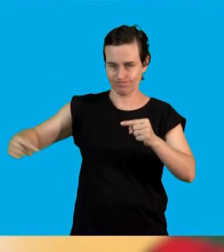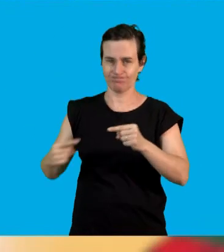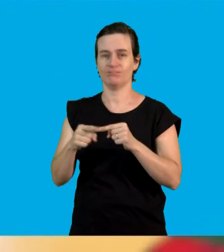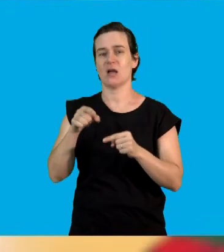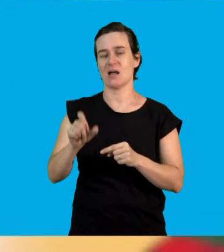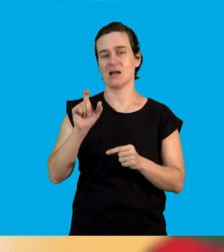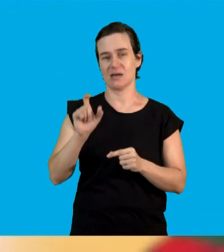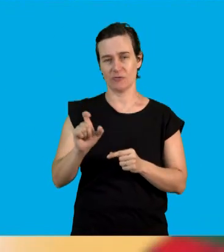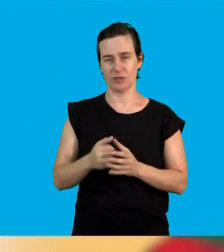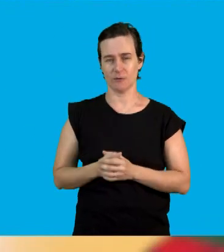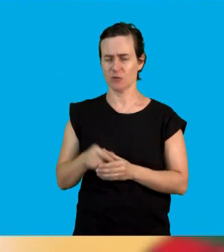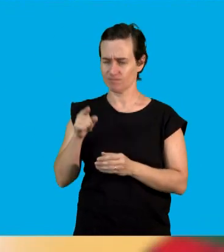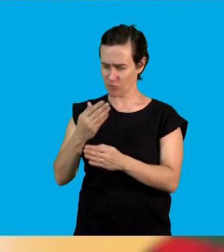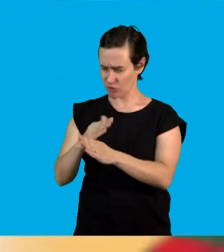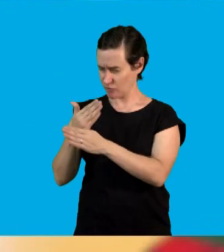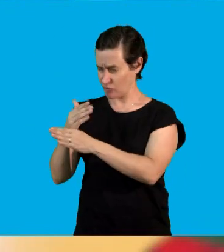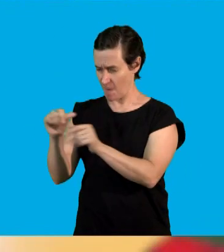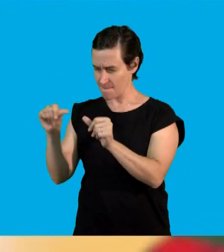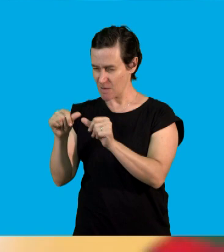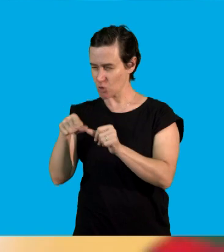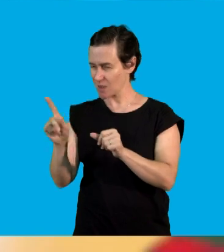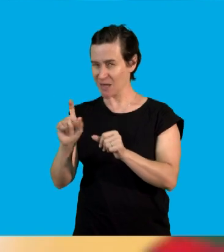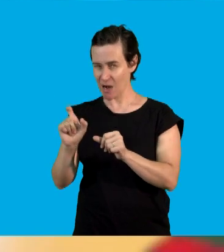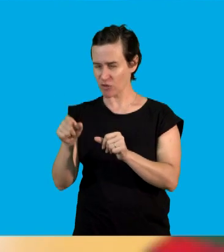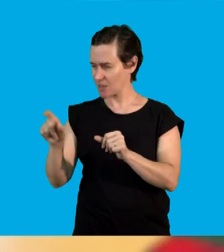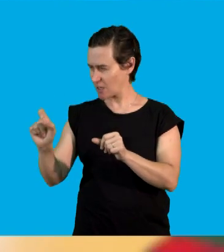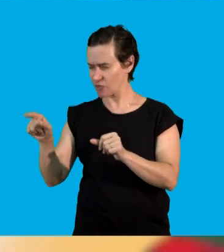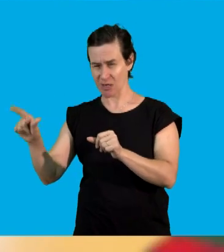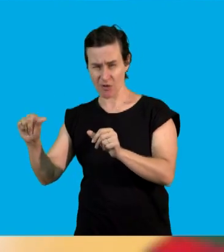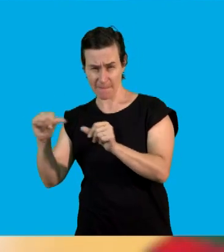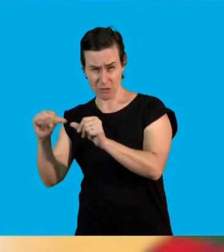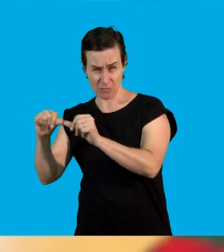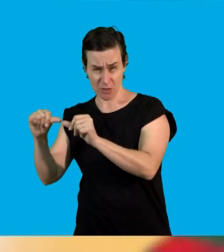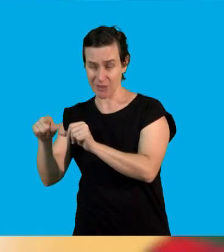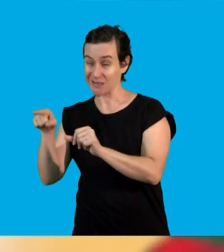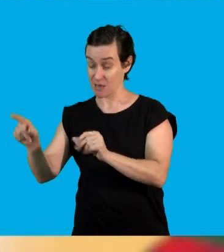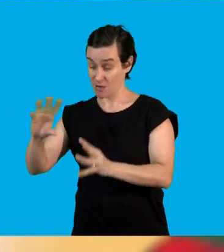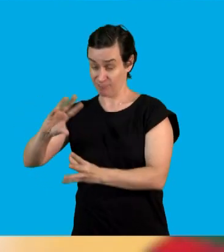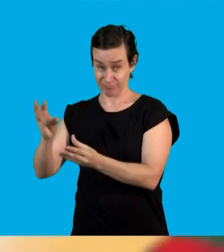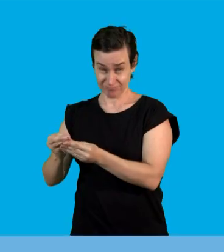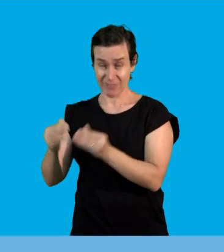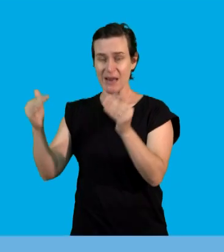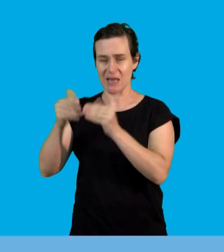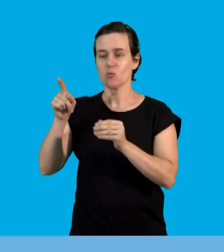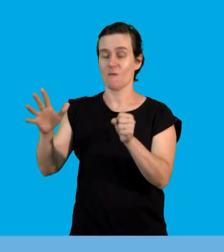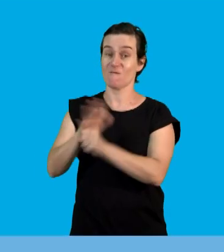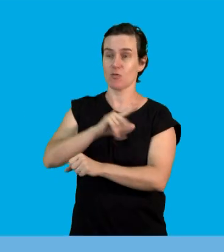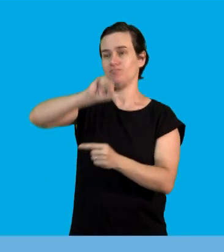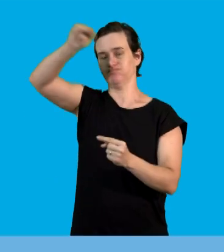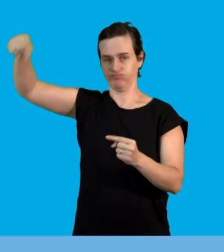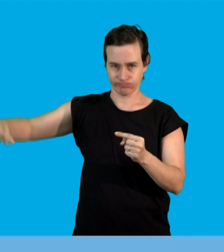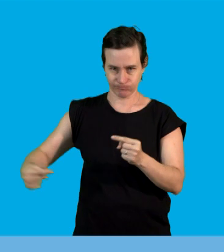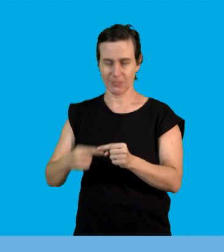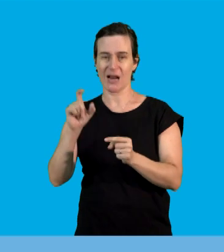currents passing through each of the resistor, it is going to be equal to the total current of the entire circuit. So our answer is